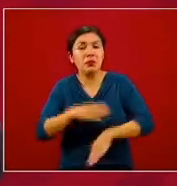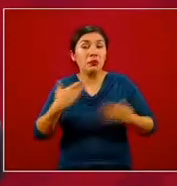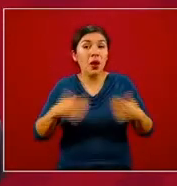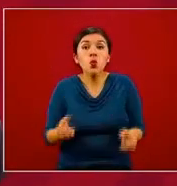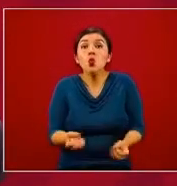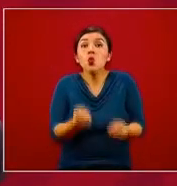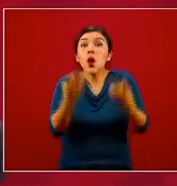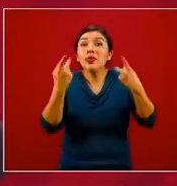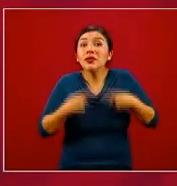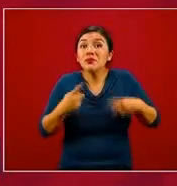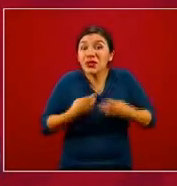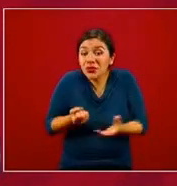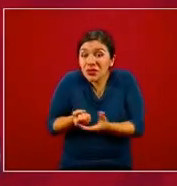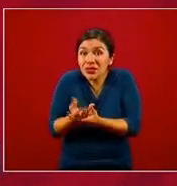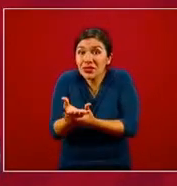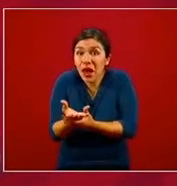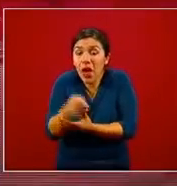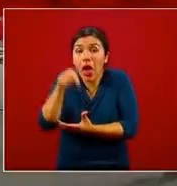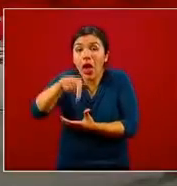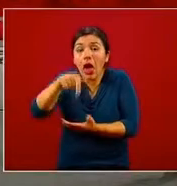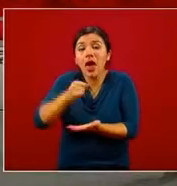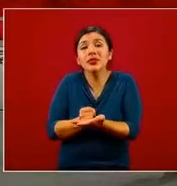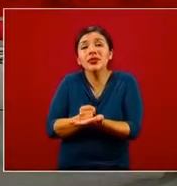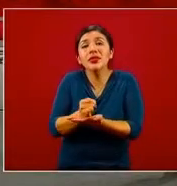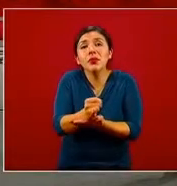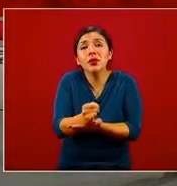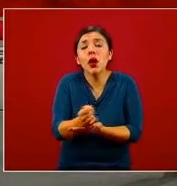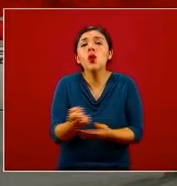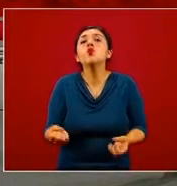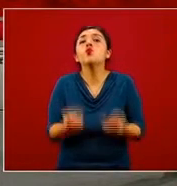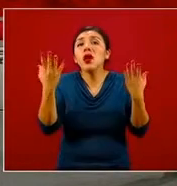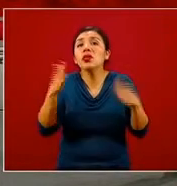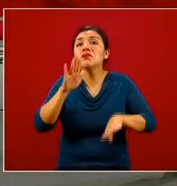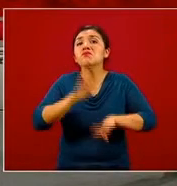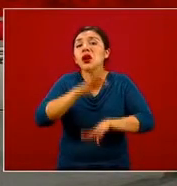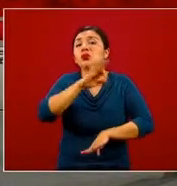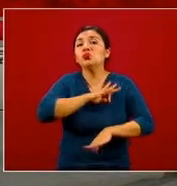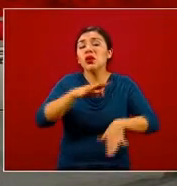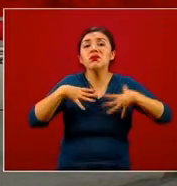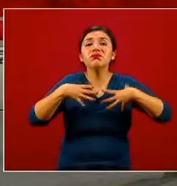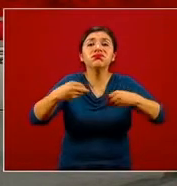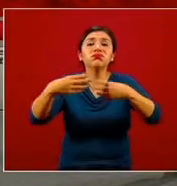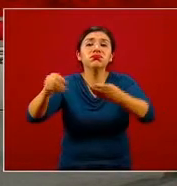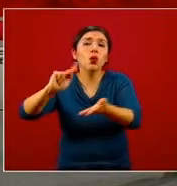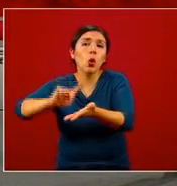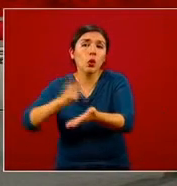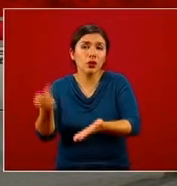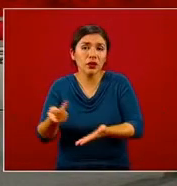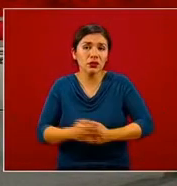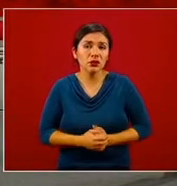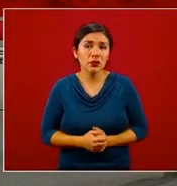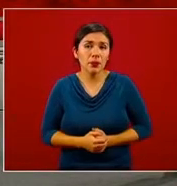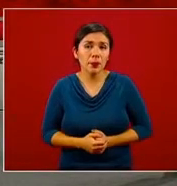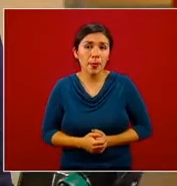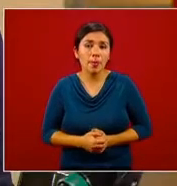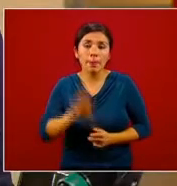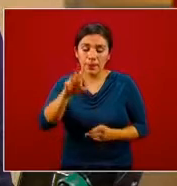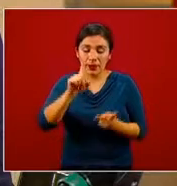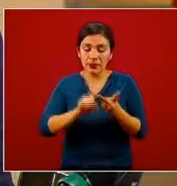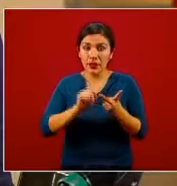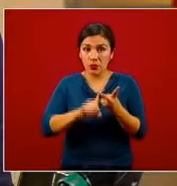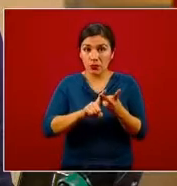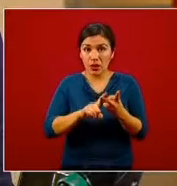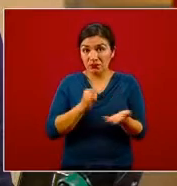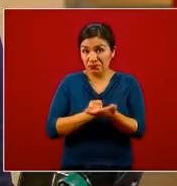or public activities, whether it be work, school, or recreational, the number